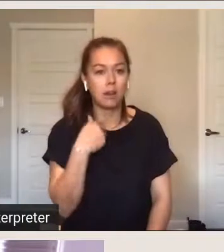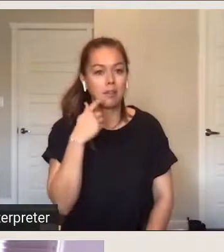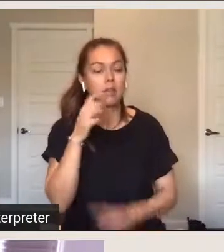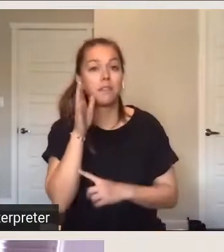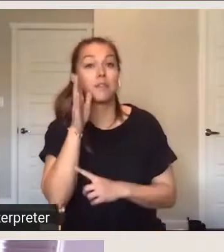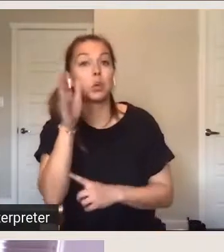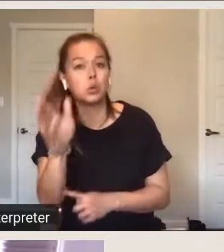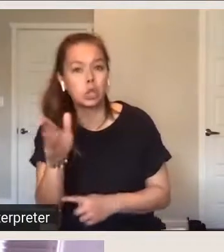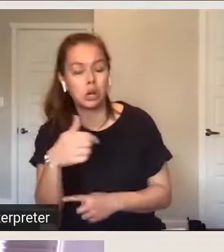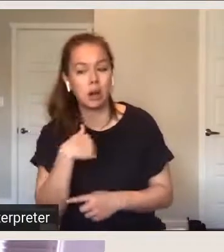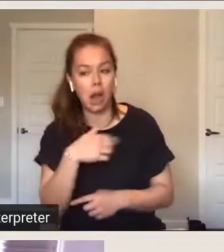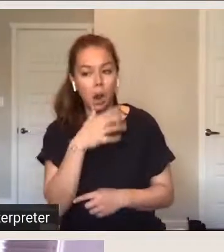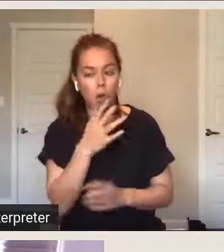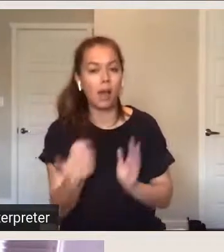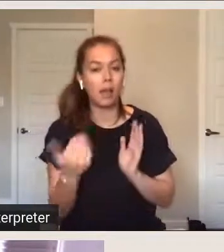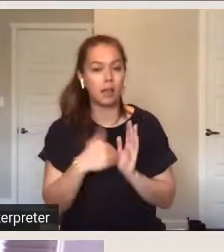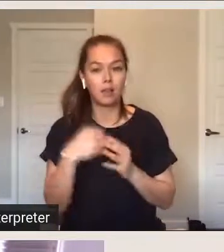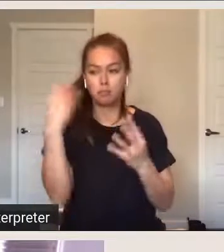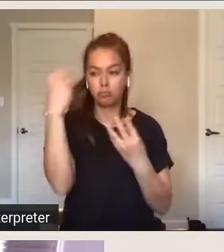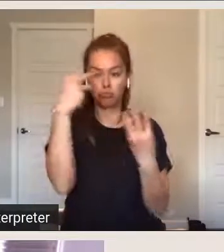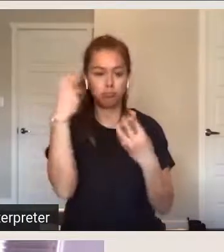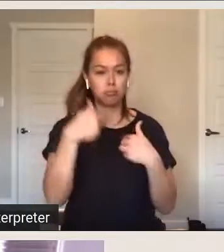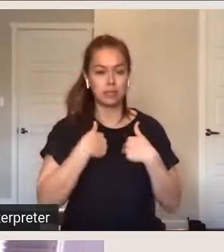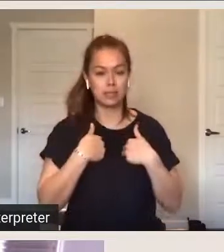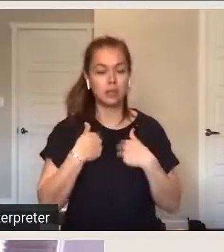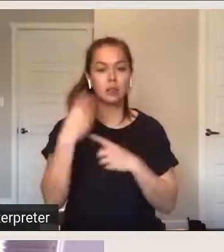myself or people around me more.